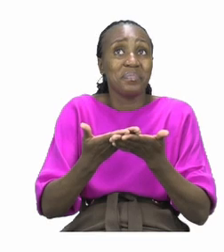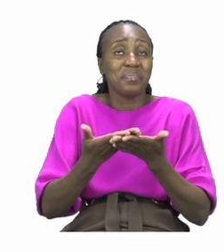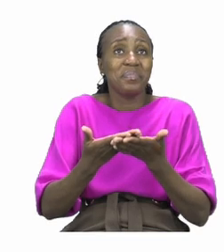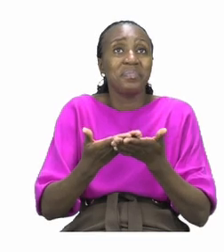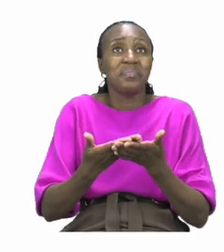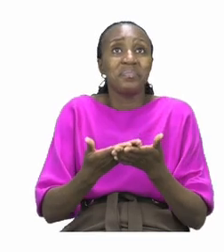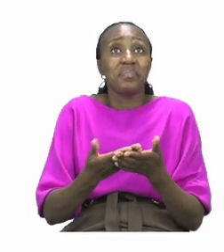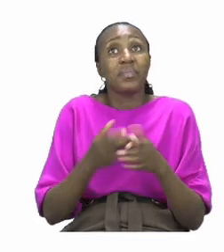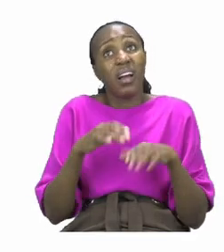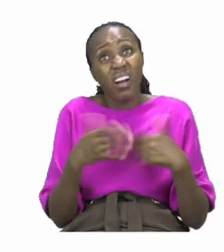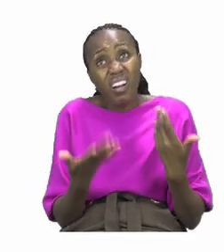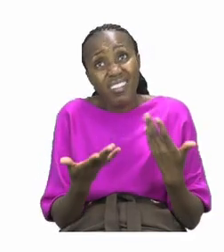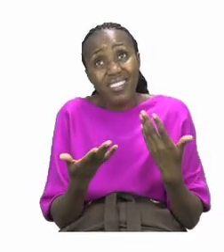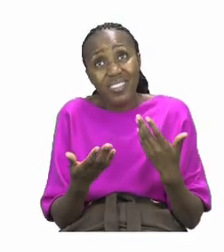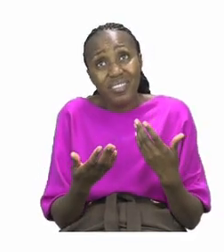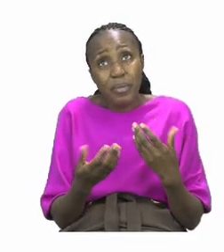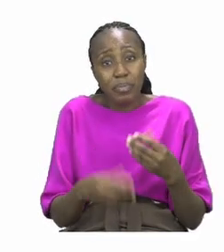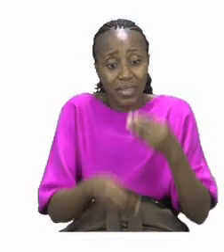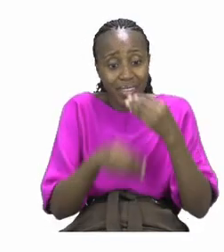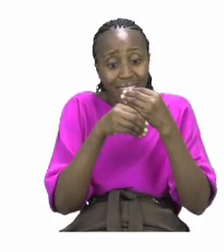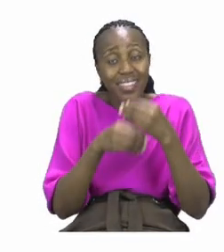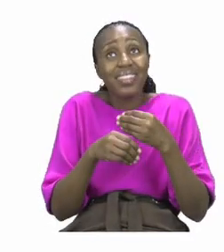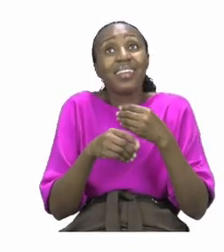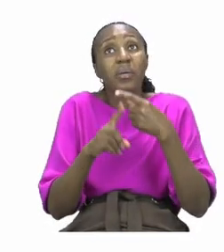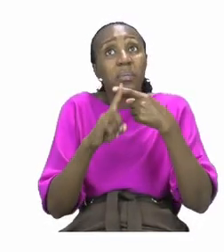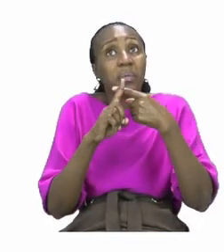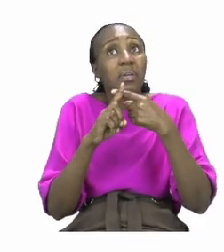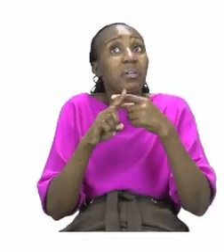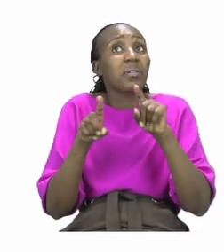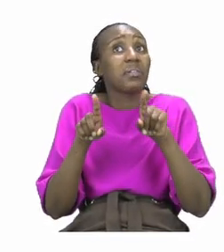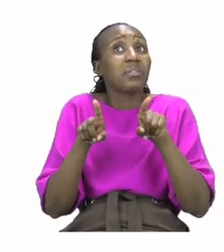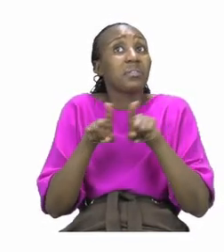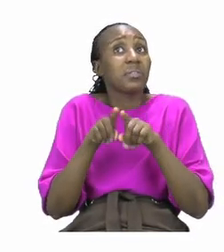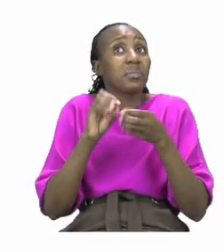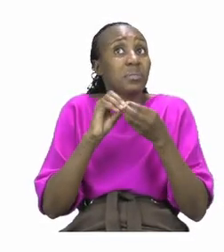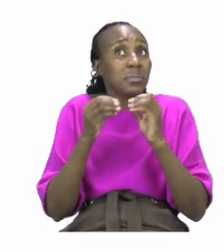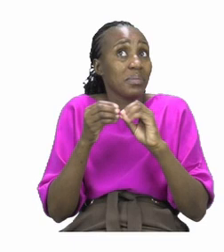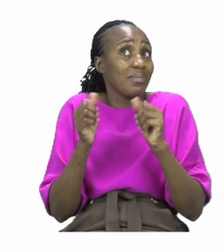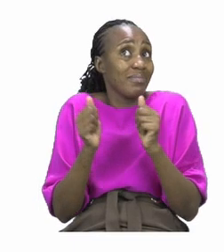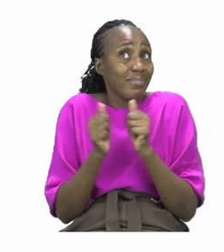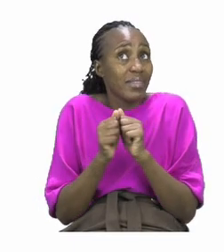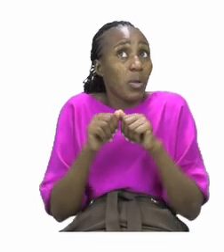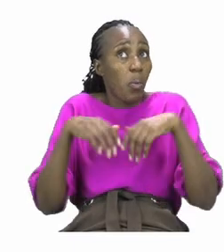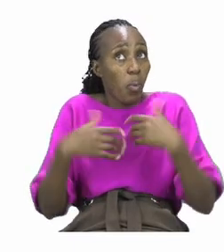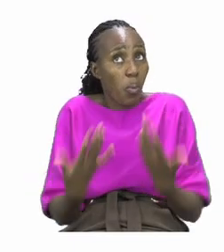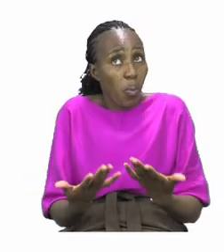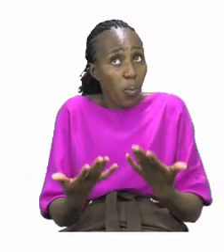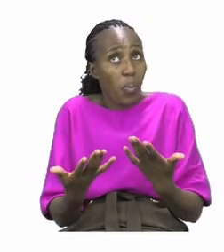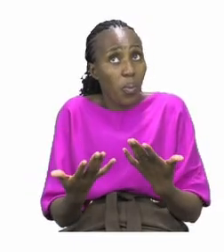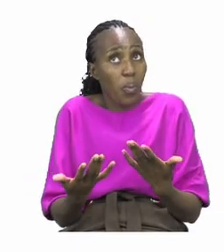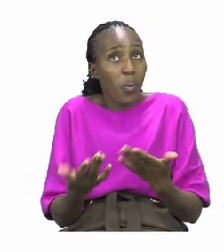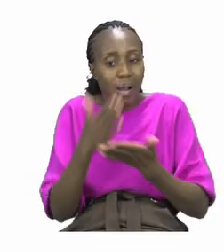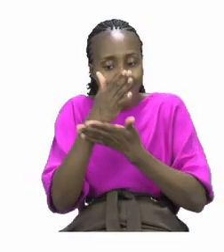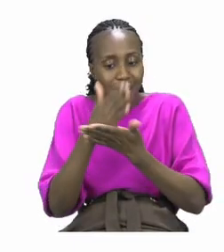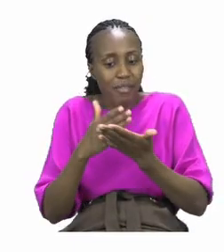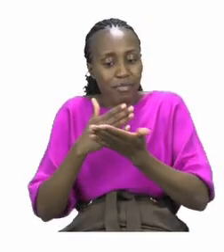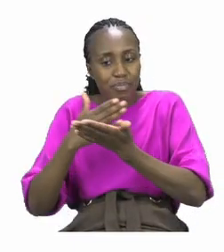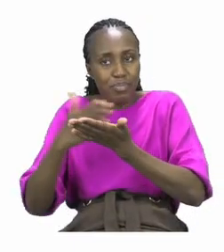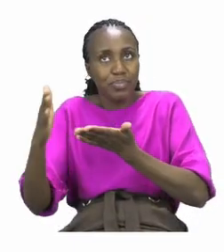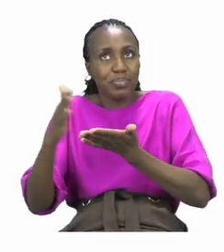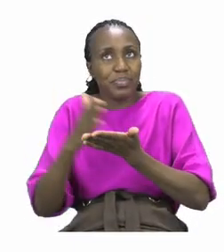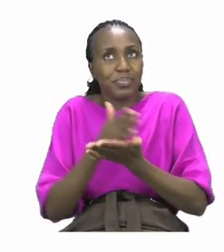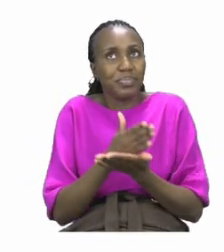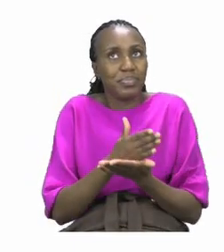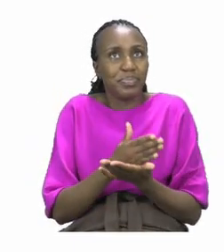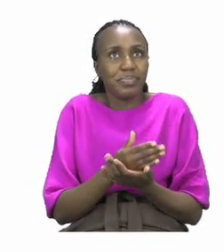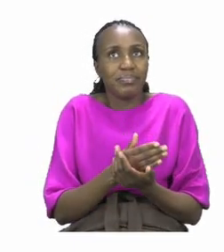doubling or halving. So, we have been given the numbers that we need to double and halve. Each one is